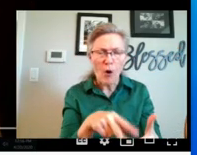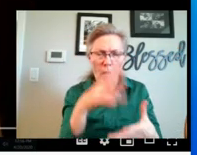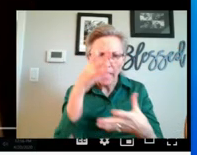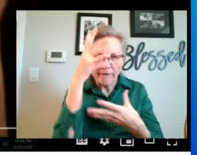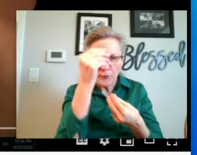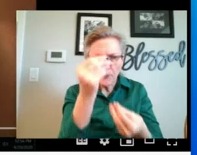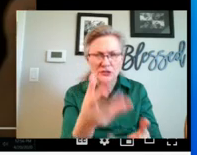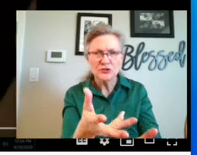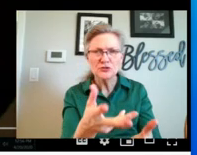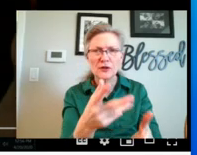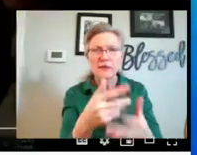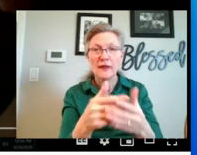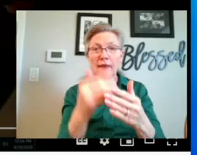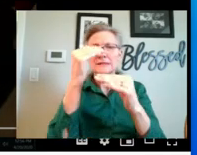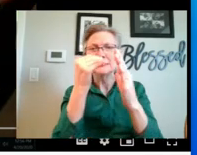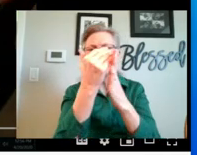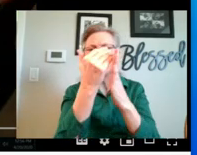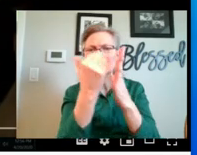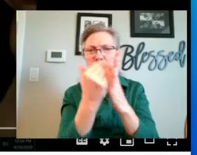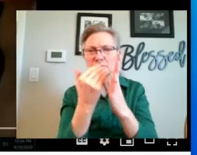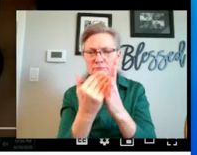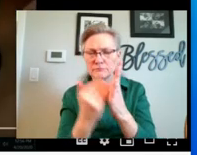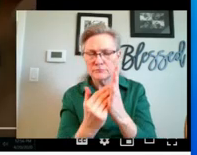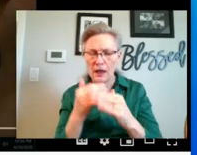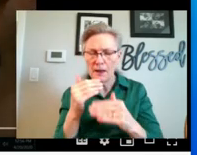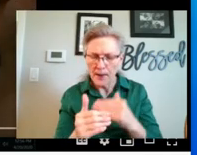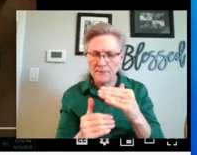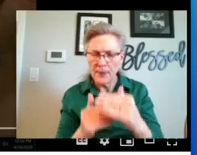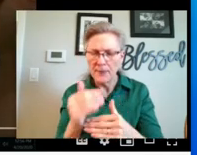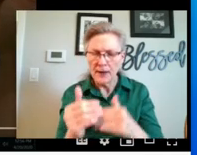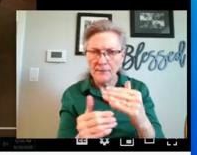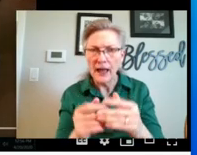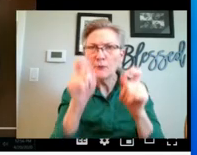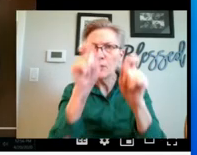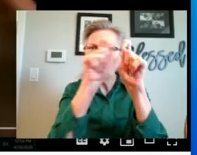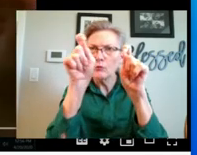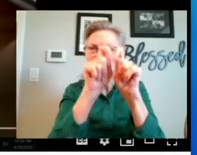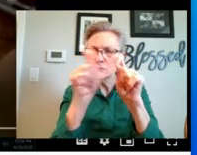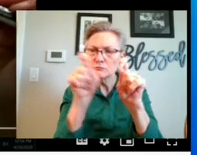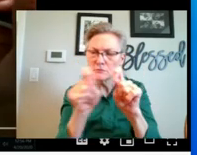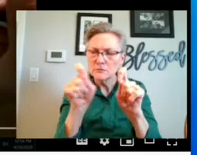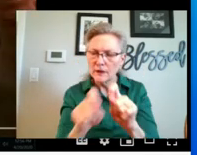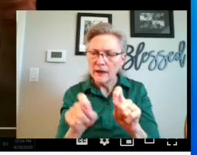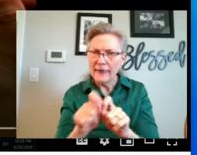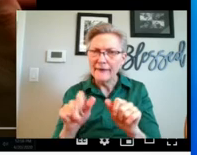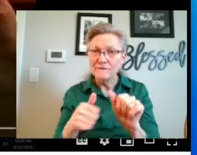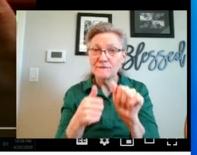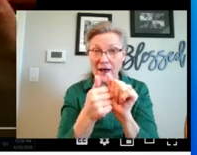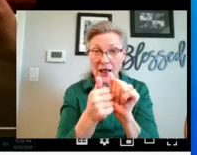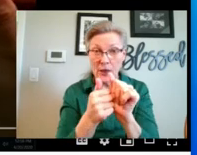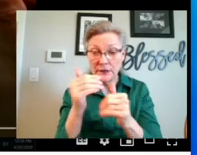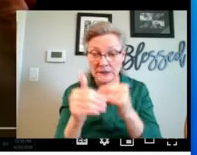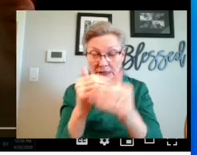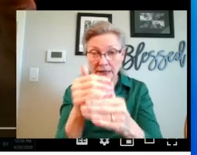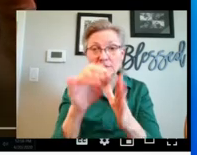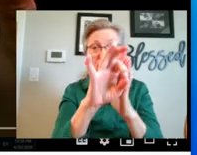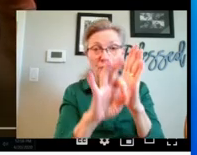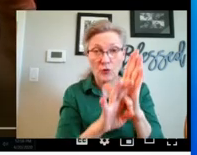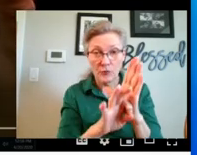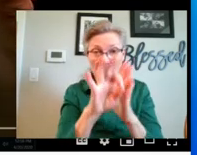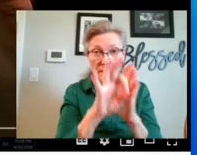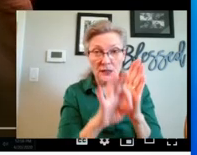thought of our steps, our big steps that we needed to take, and we wrote those out along the way. Then we started following those steps, annotating our work as we